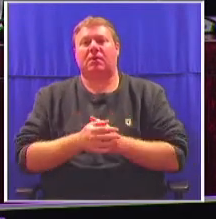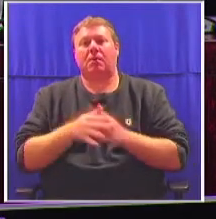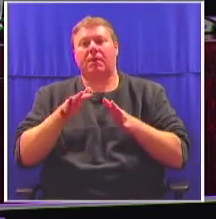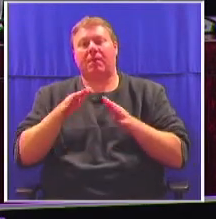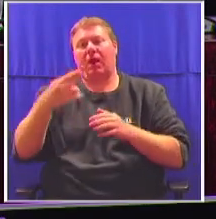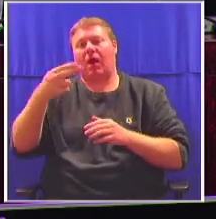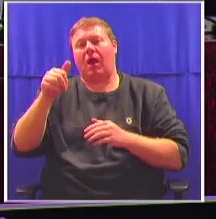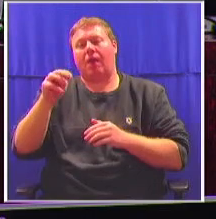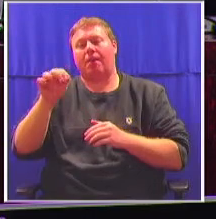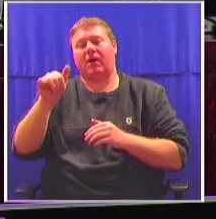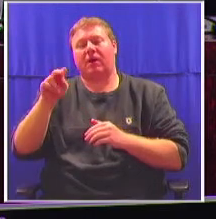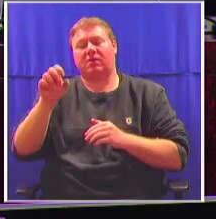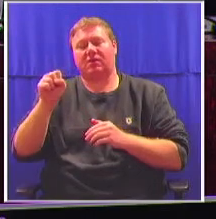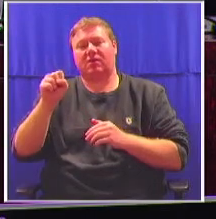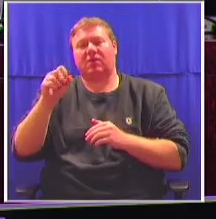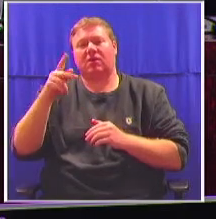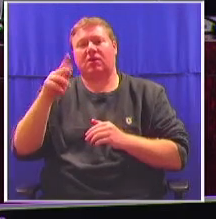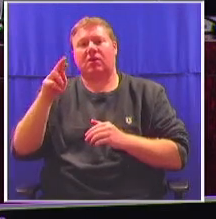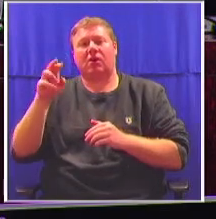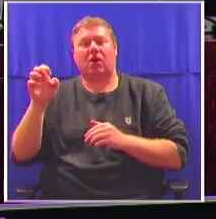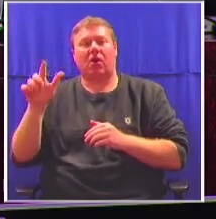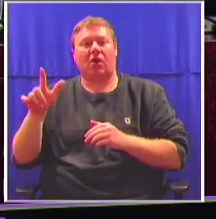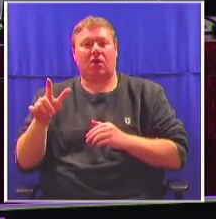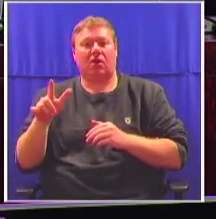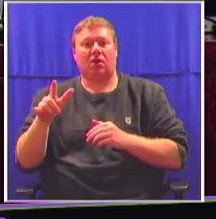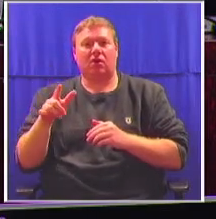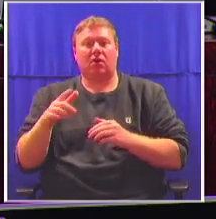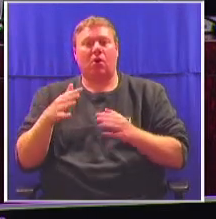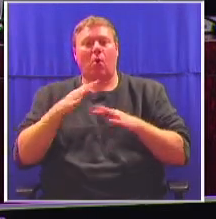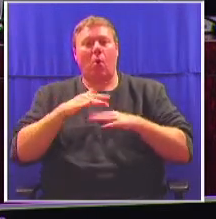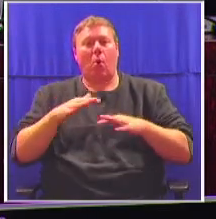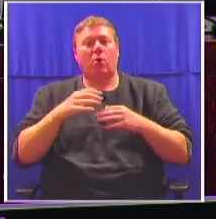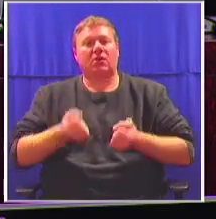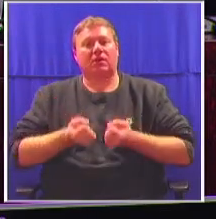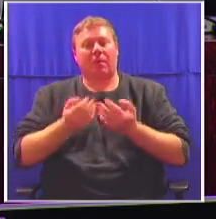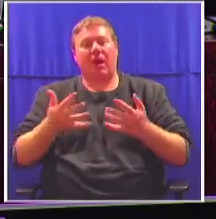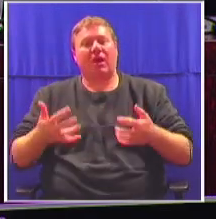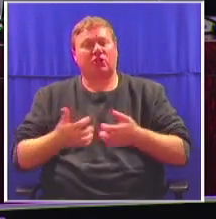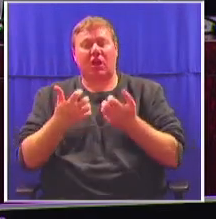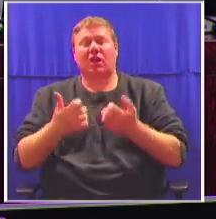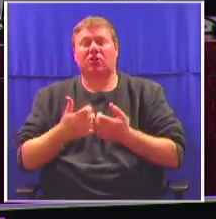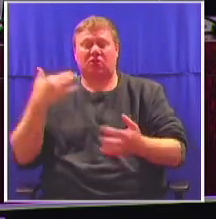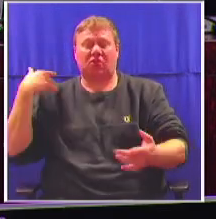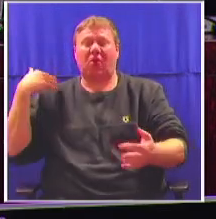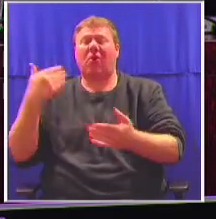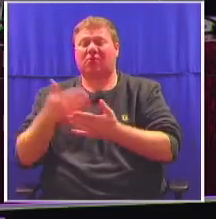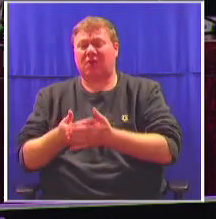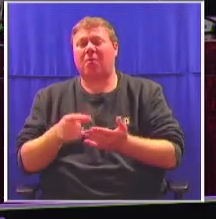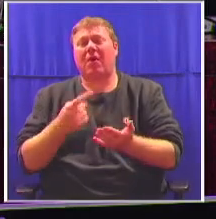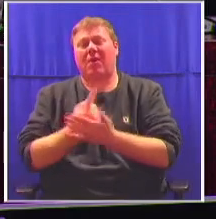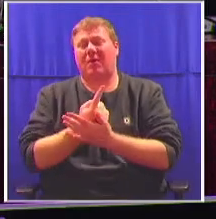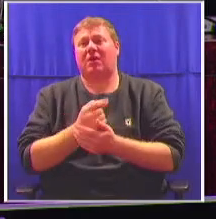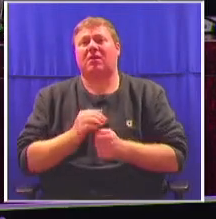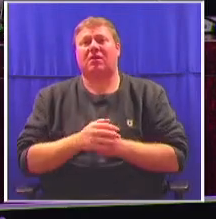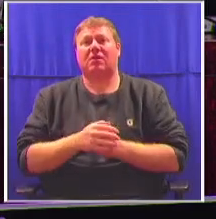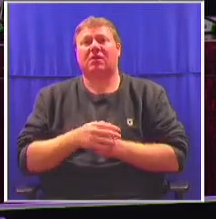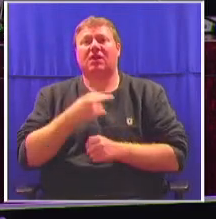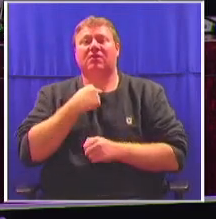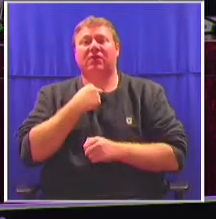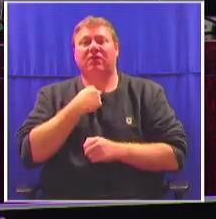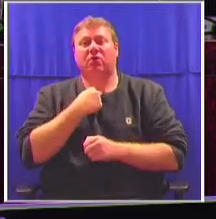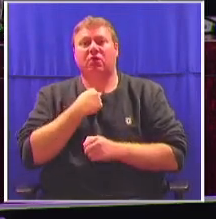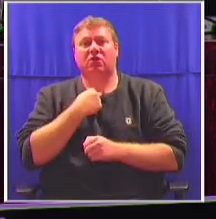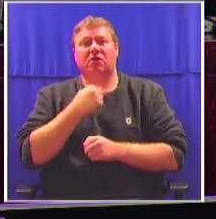have had to put up with water supply challenges for quite a long time, and unfortunately,